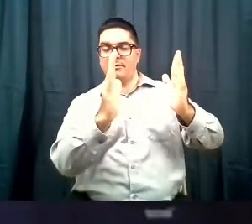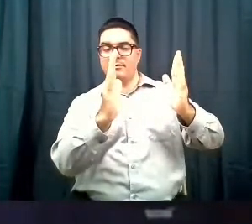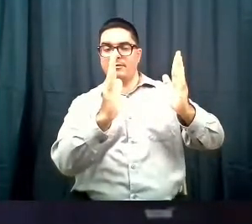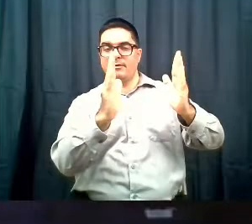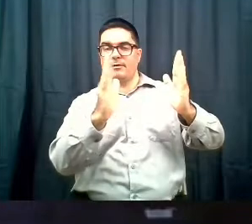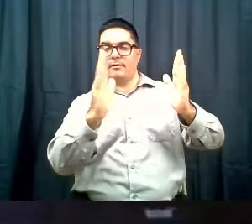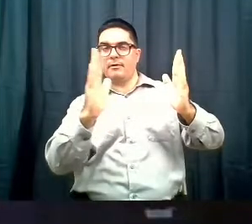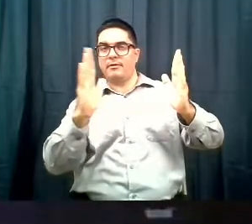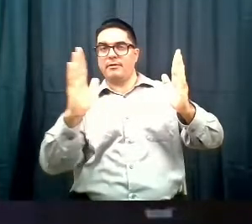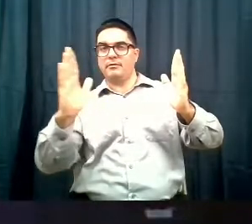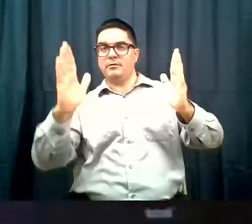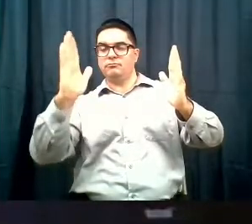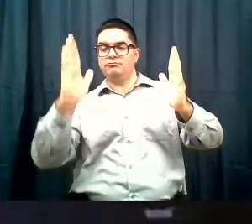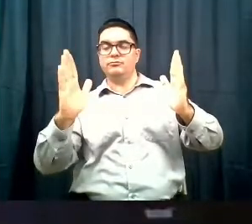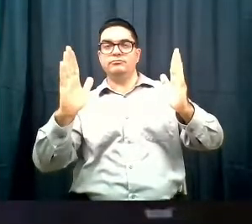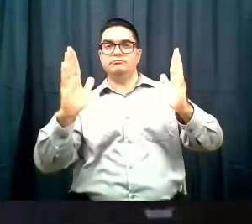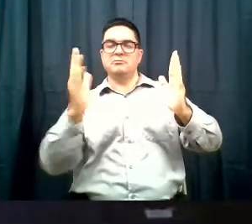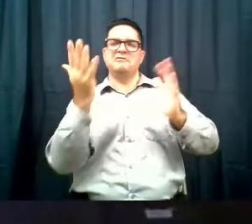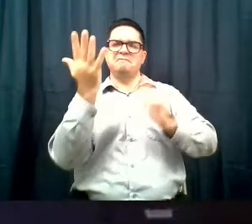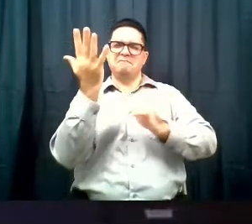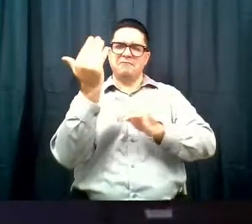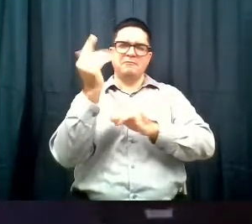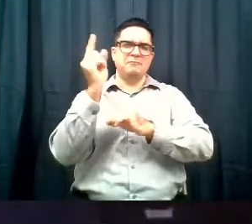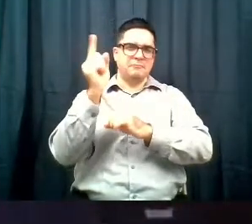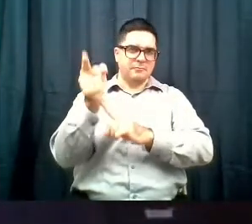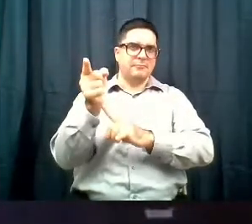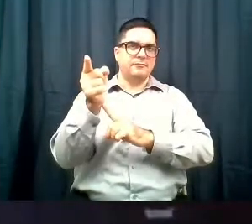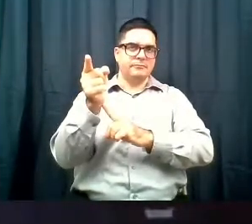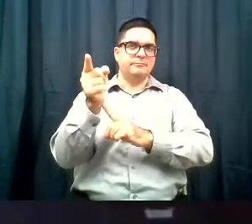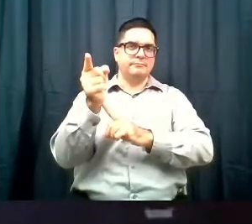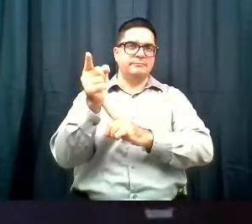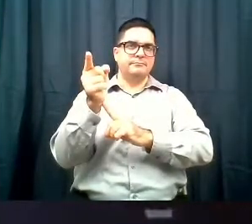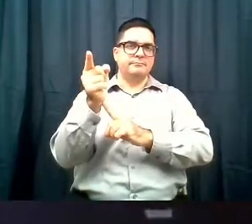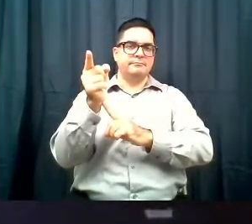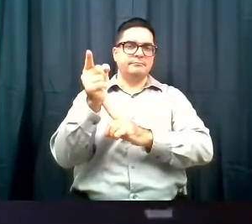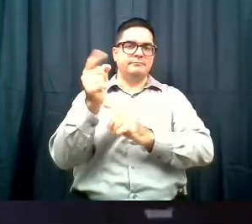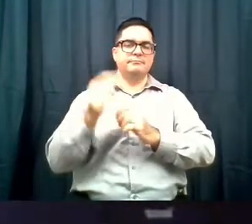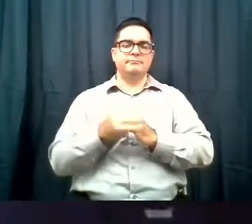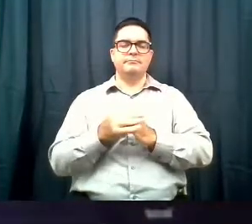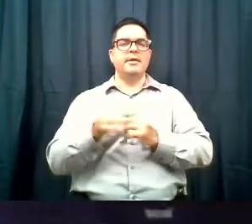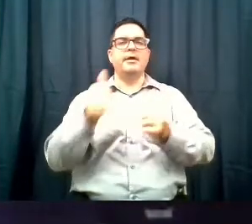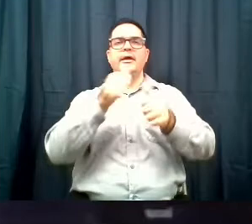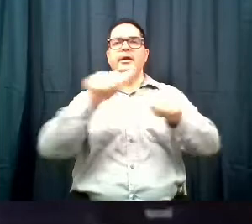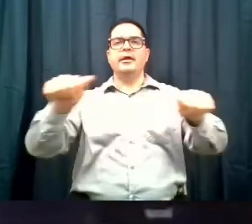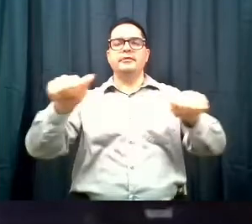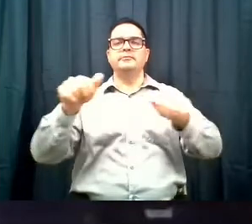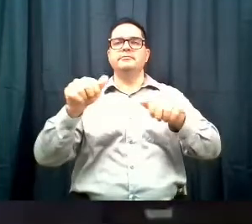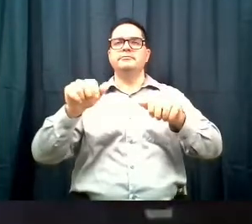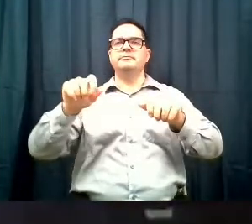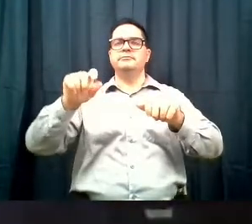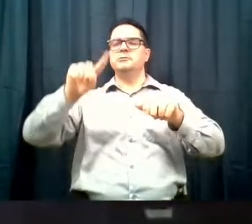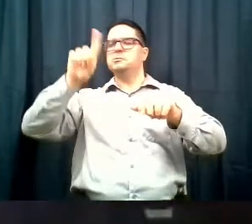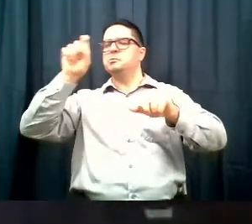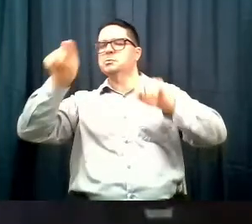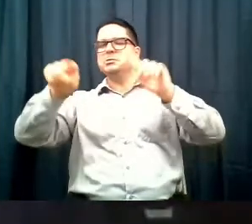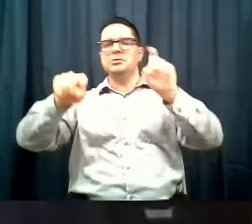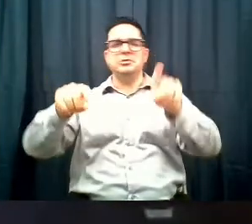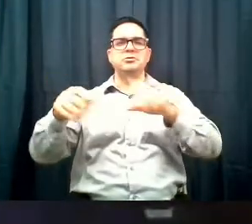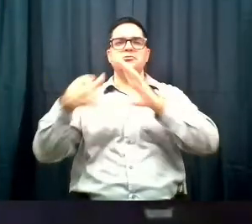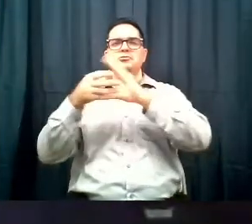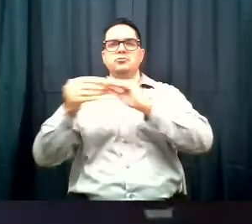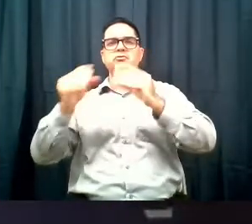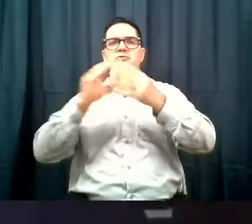public comments period actually starts during the meeting, to share any questions or comments on the